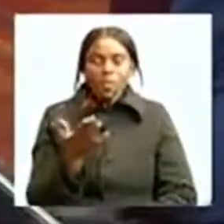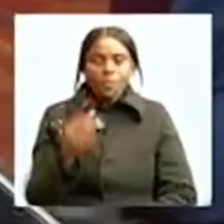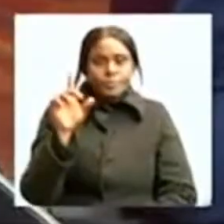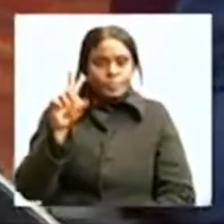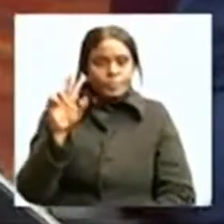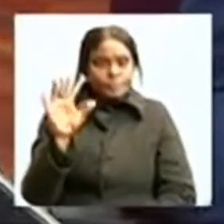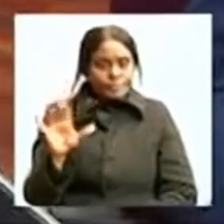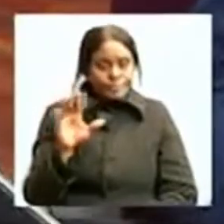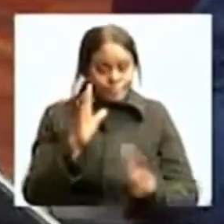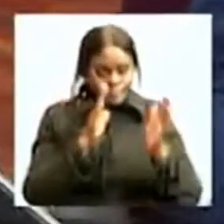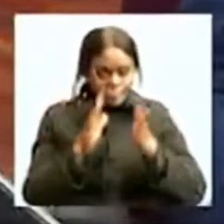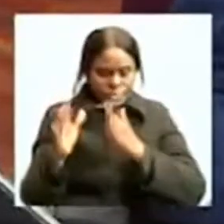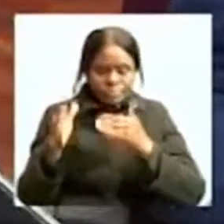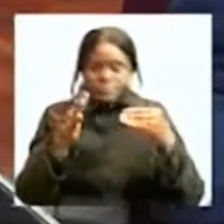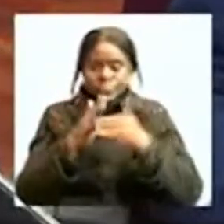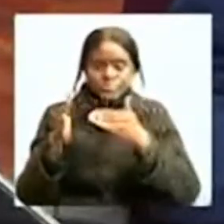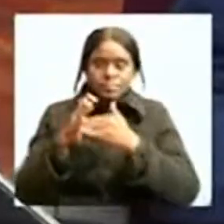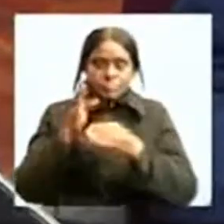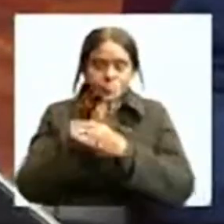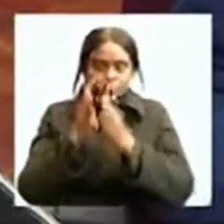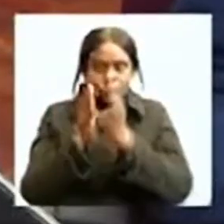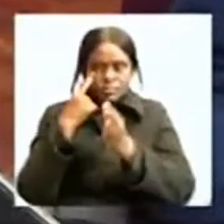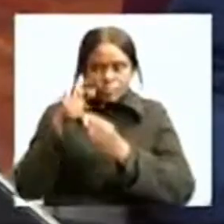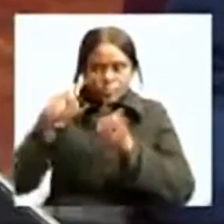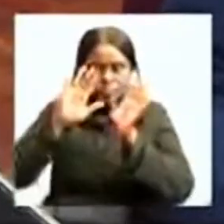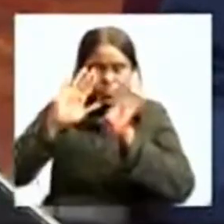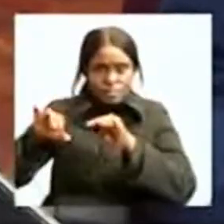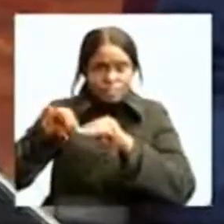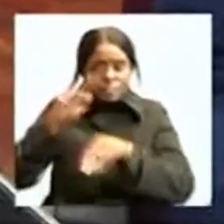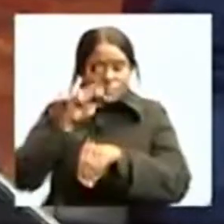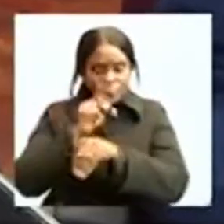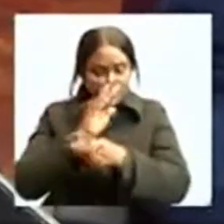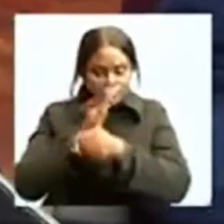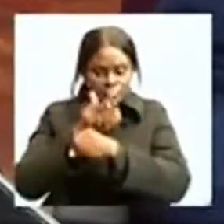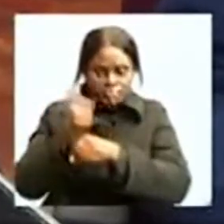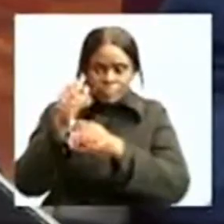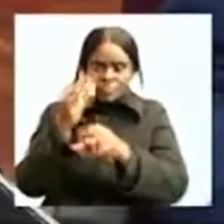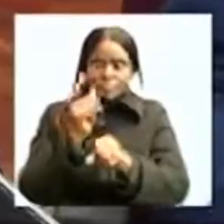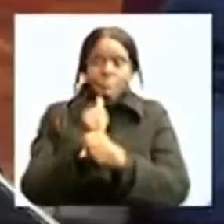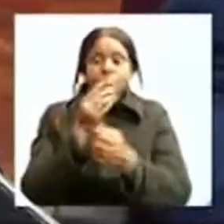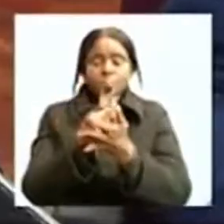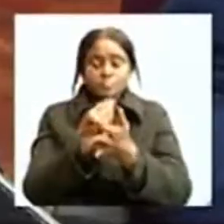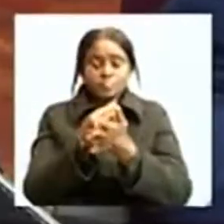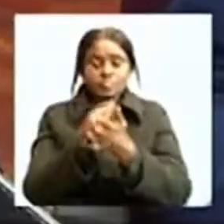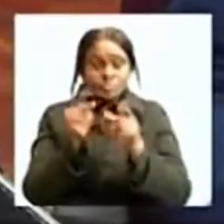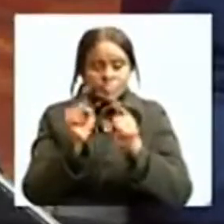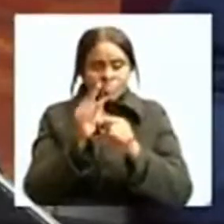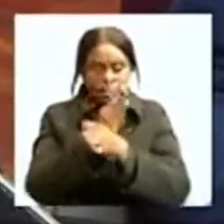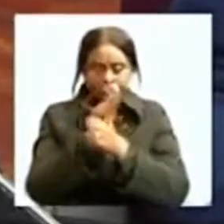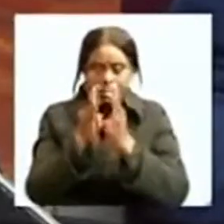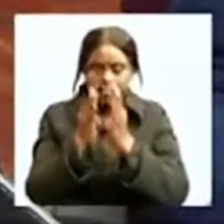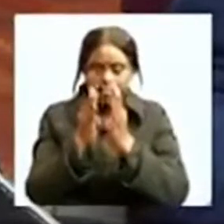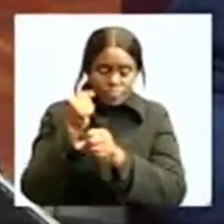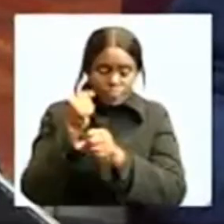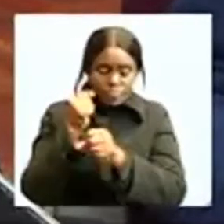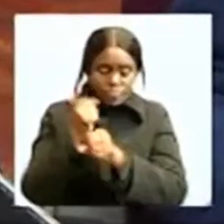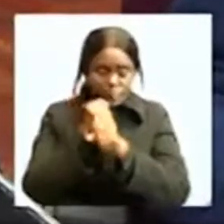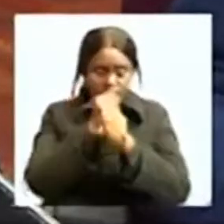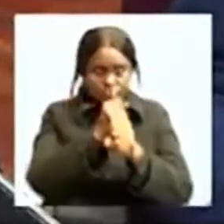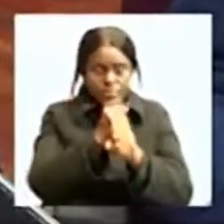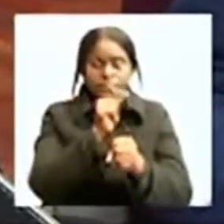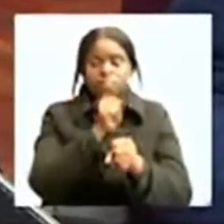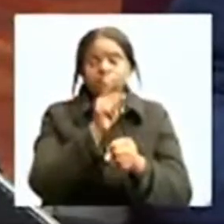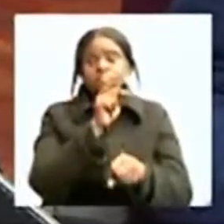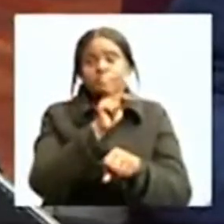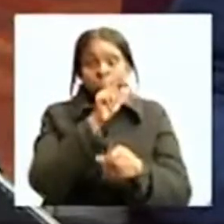D. Measures against contractors who abandon projects after receiving advance payments. Contractors who were awarded